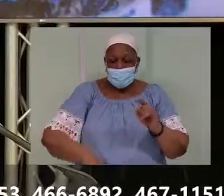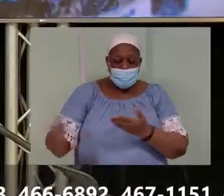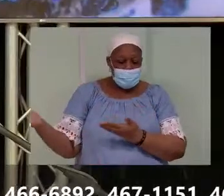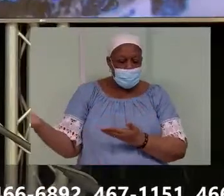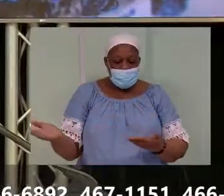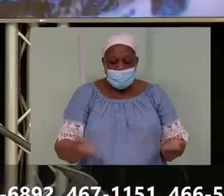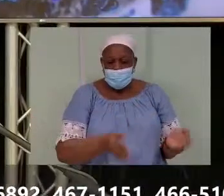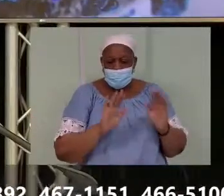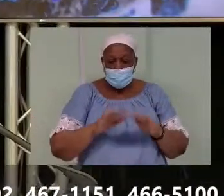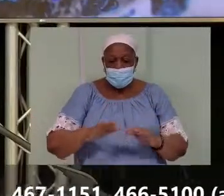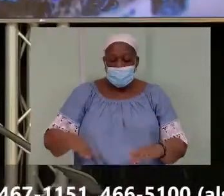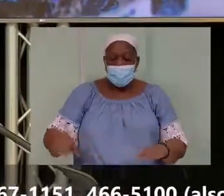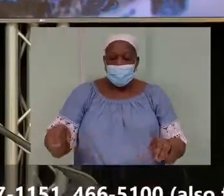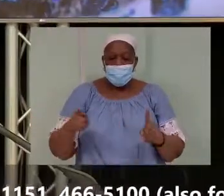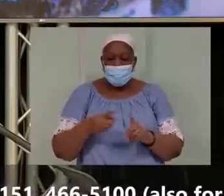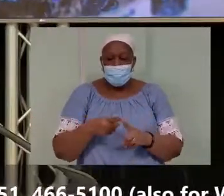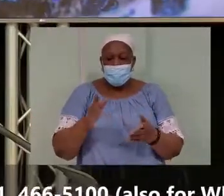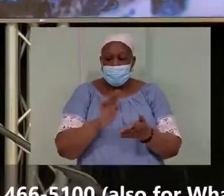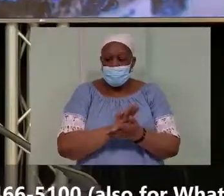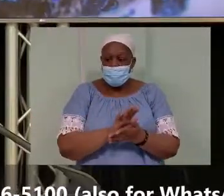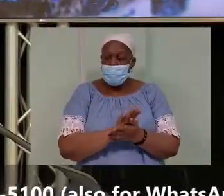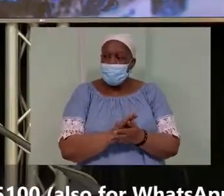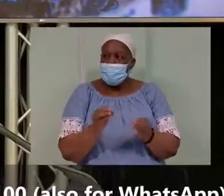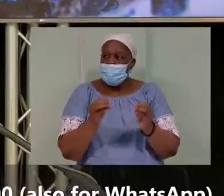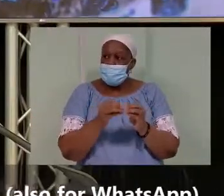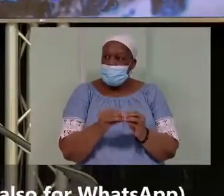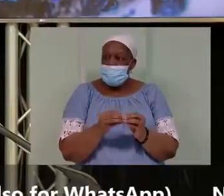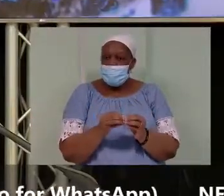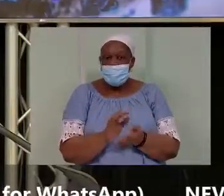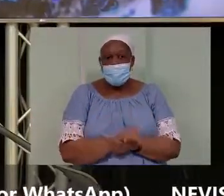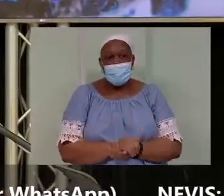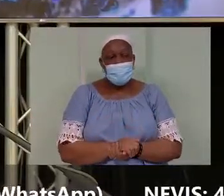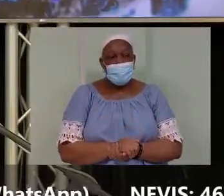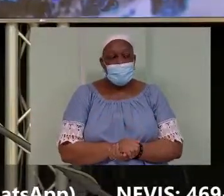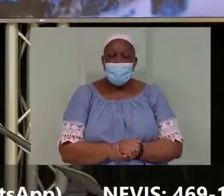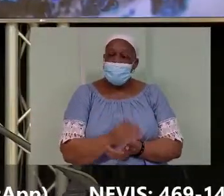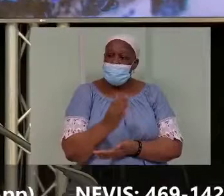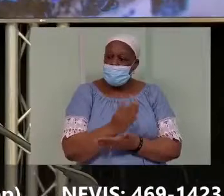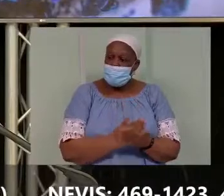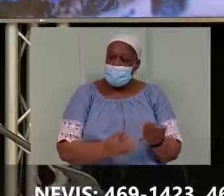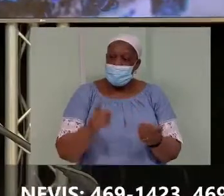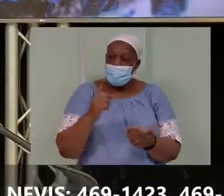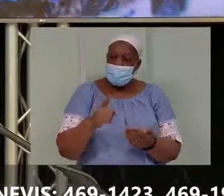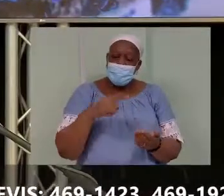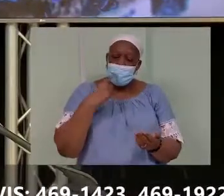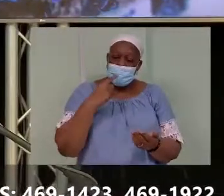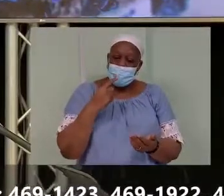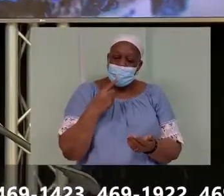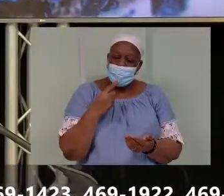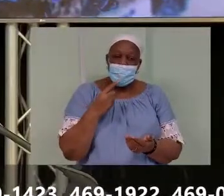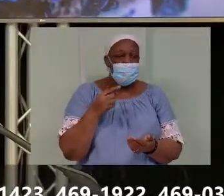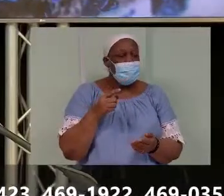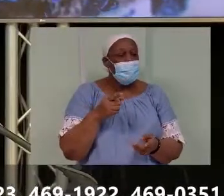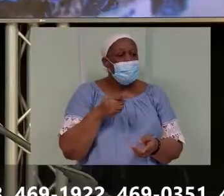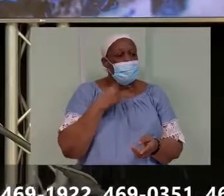someone elaborate on this, as some parents have to go to work before the opening of school?